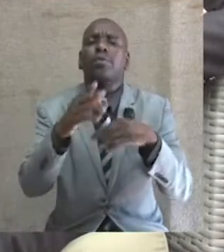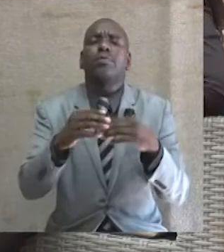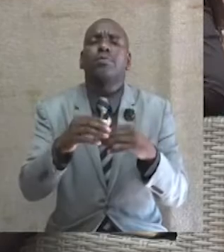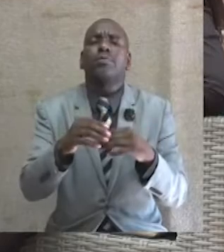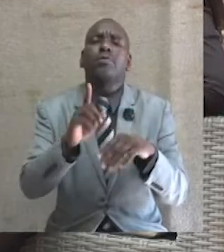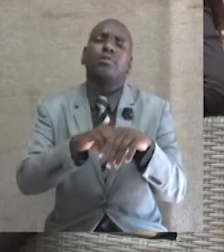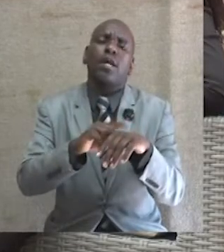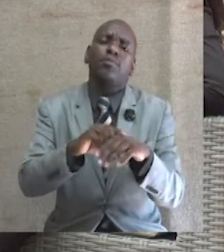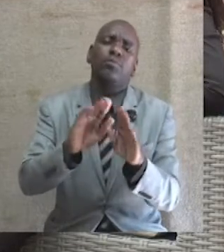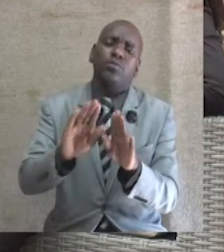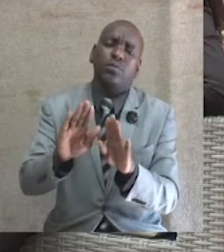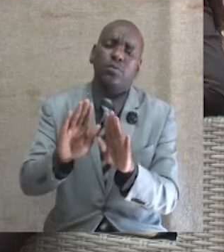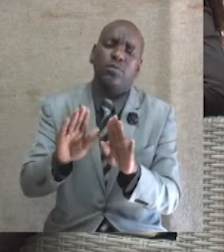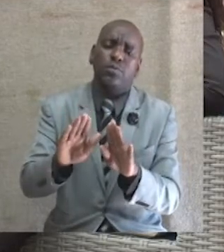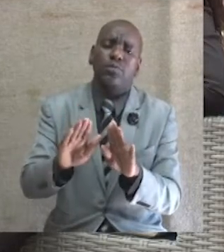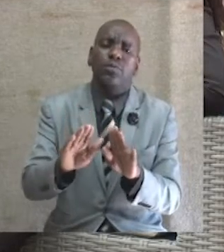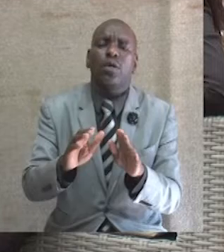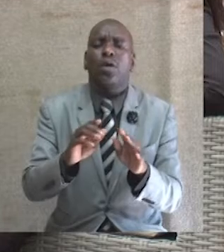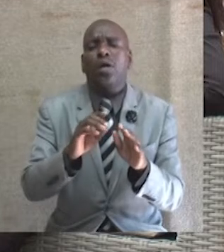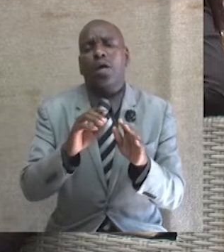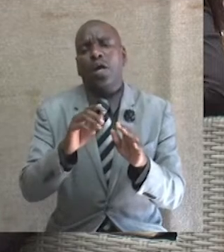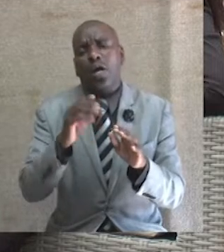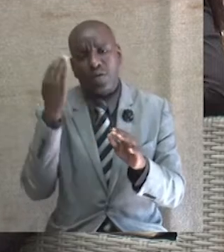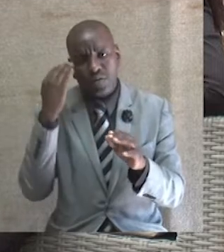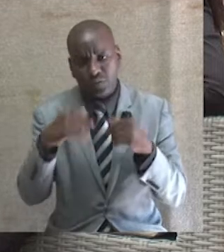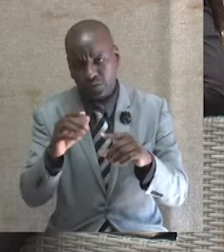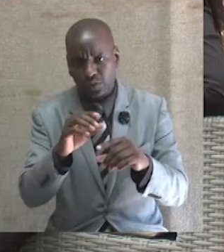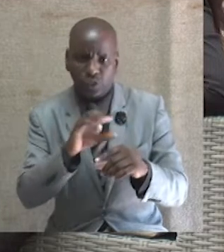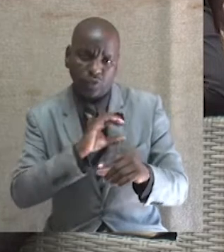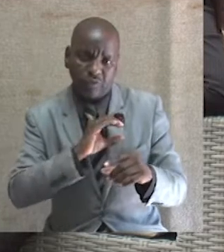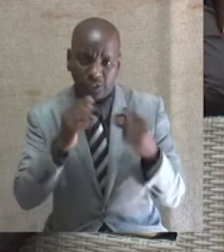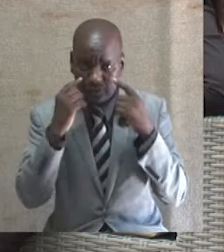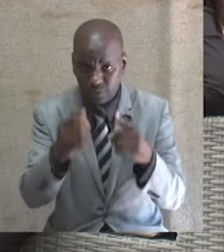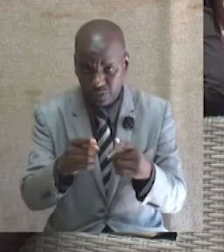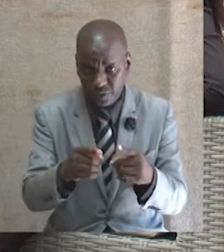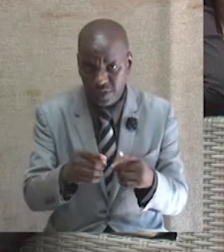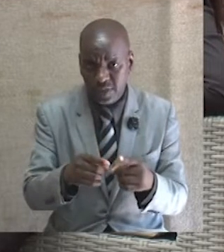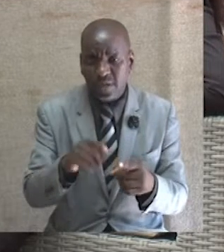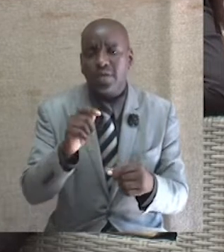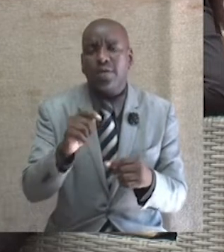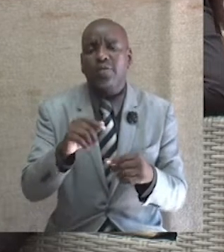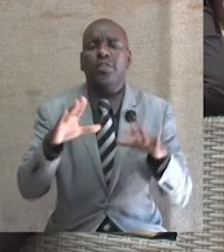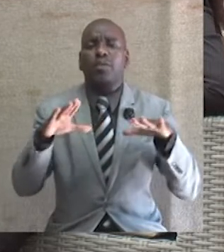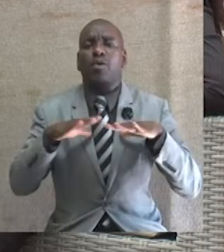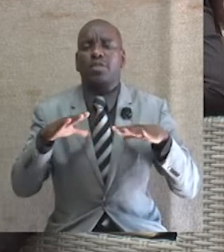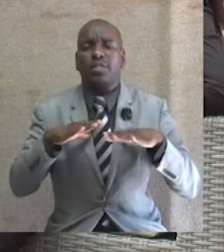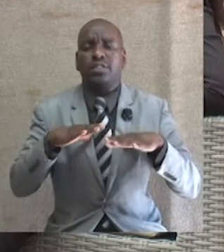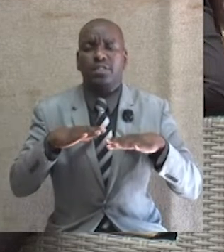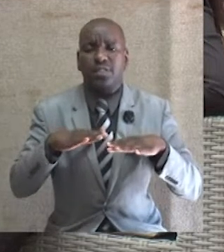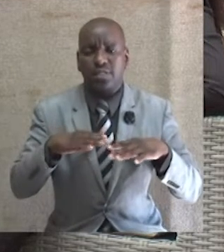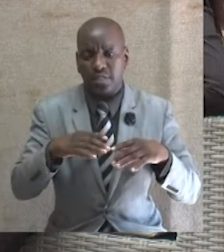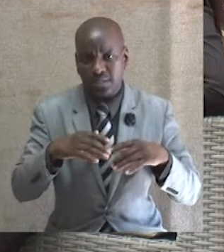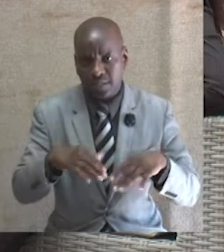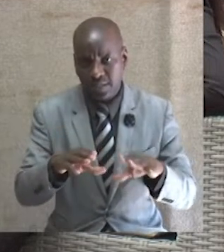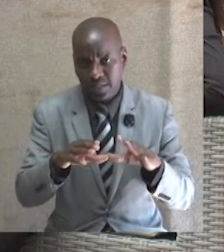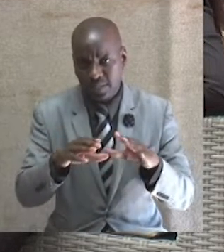it then delays even the access to justice. And the issue of confidentiality. Exactly. Well. Yeah. So it's really critical. Yeah,